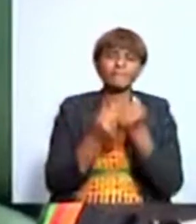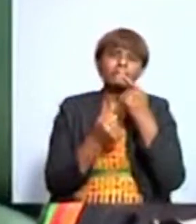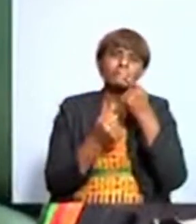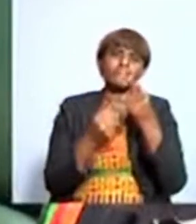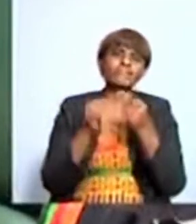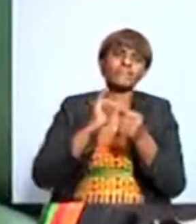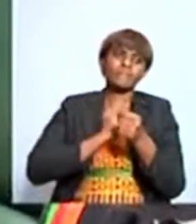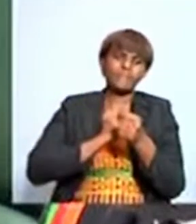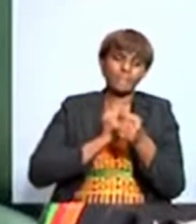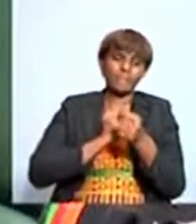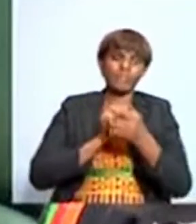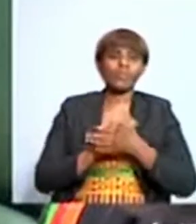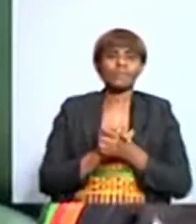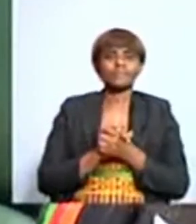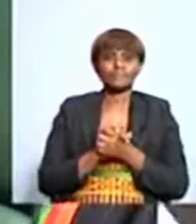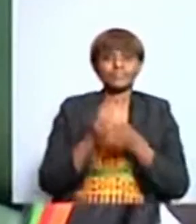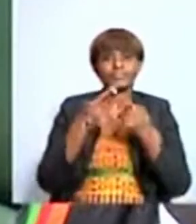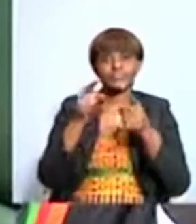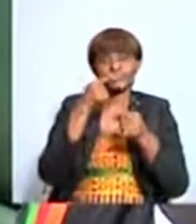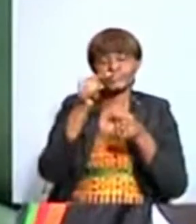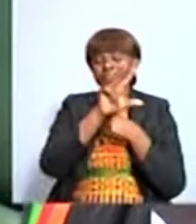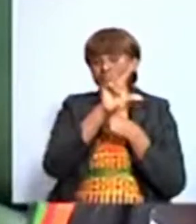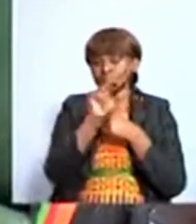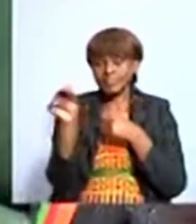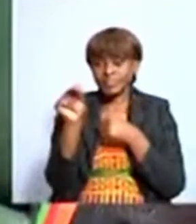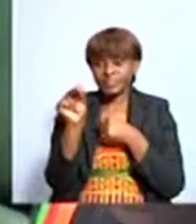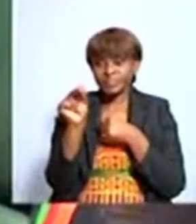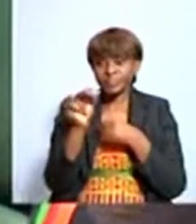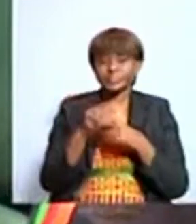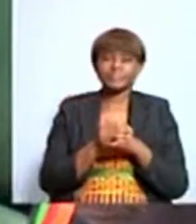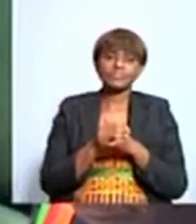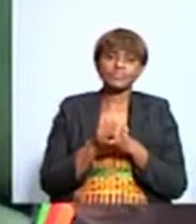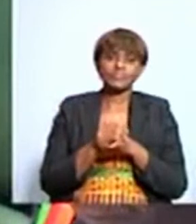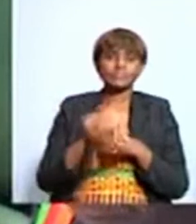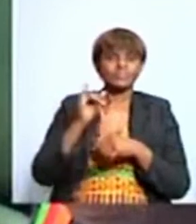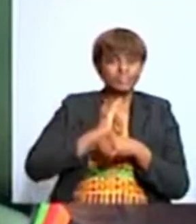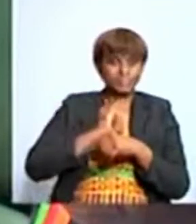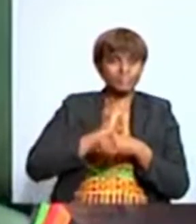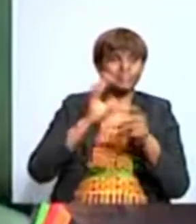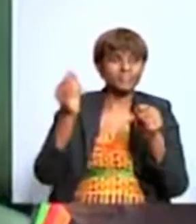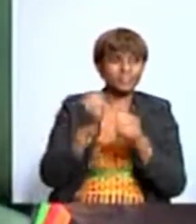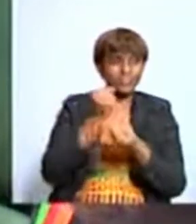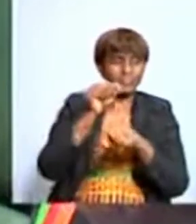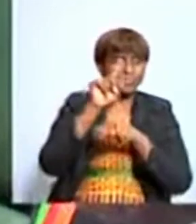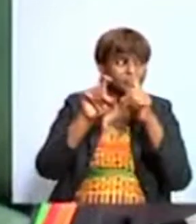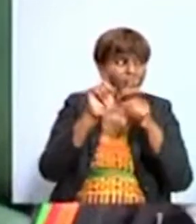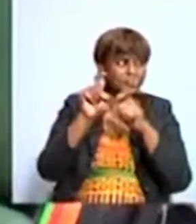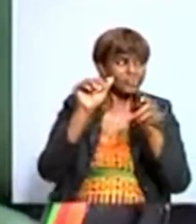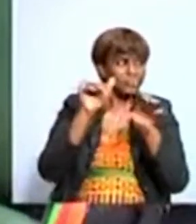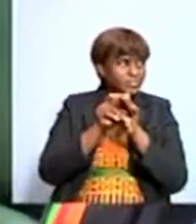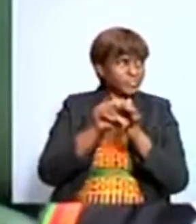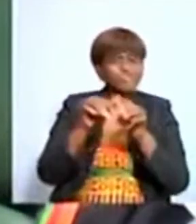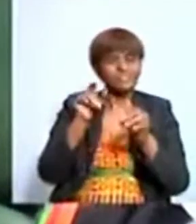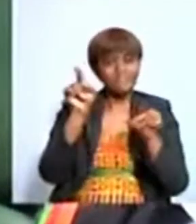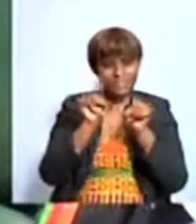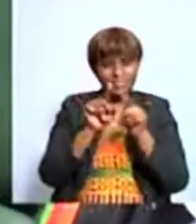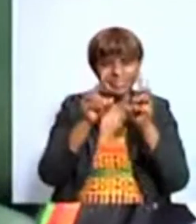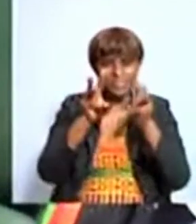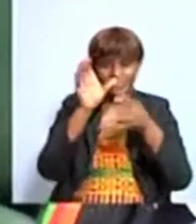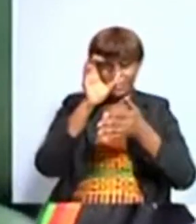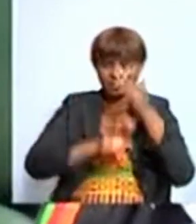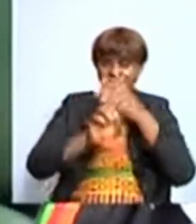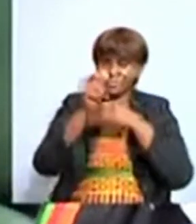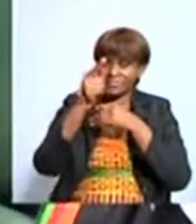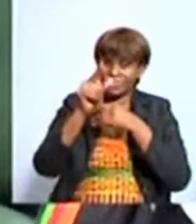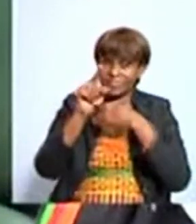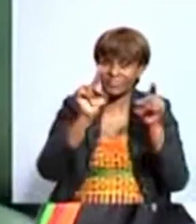aye. Of the contrary, say no. The ayes have it. The question is resolved in the affirmative. Clause 21